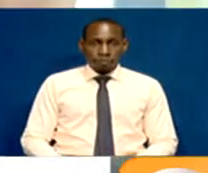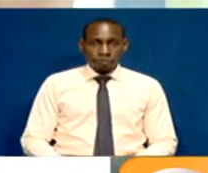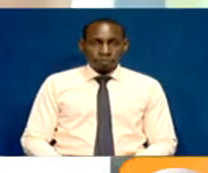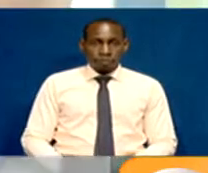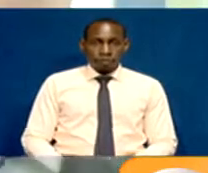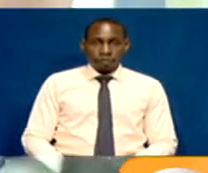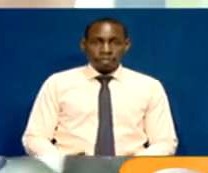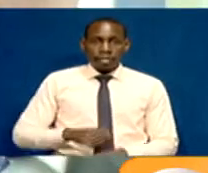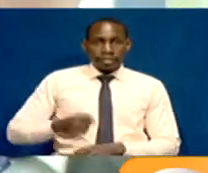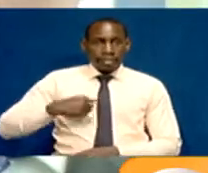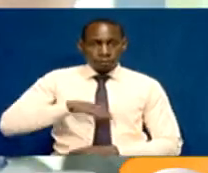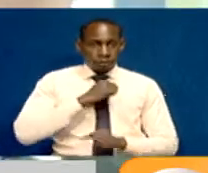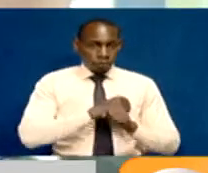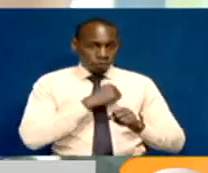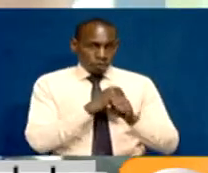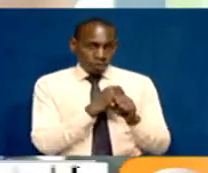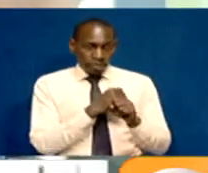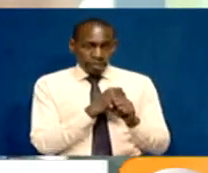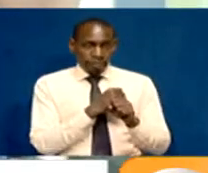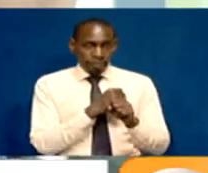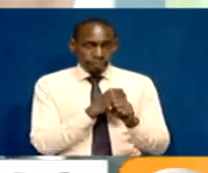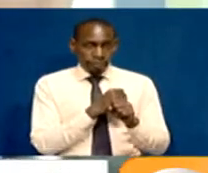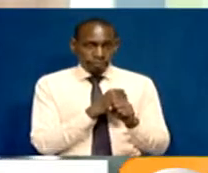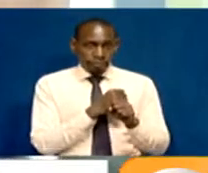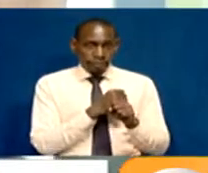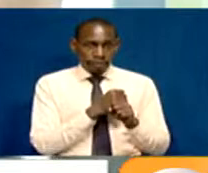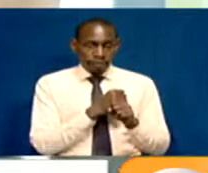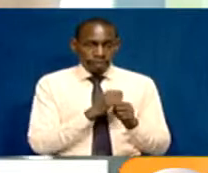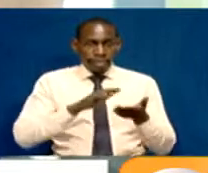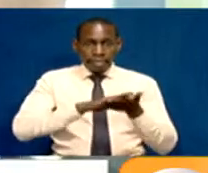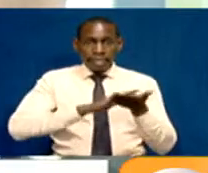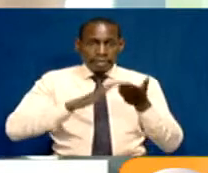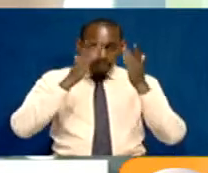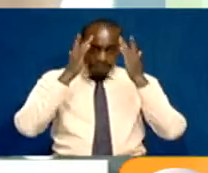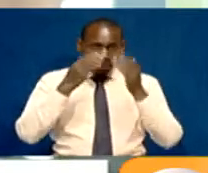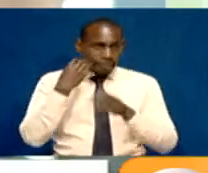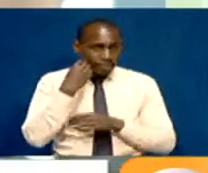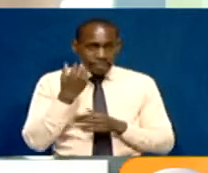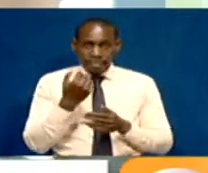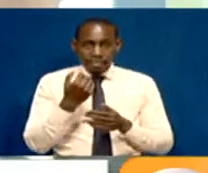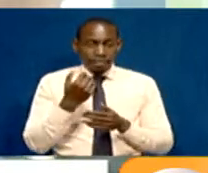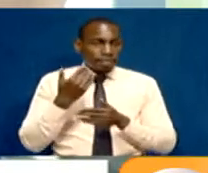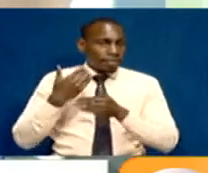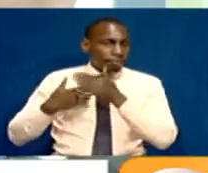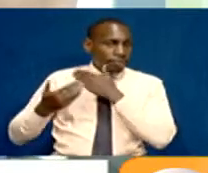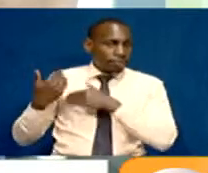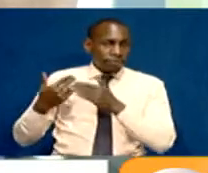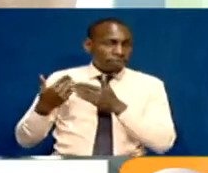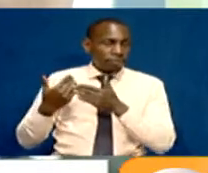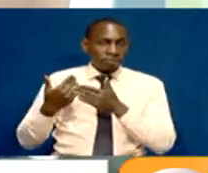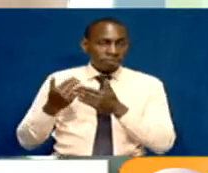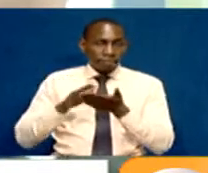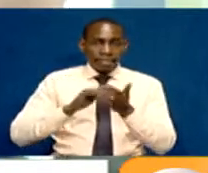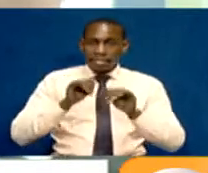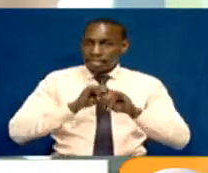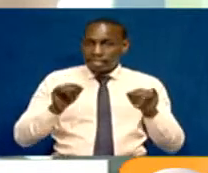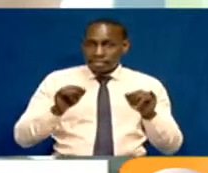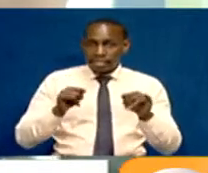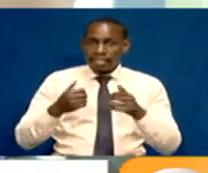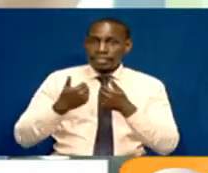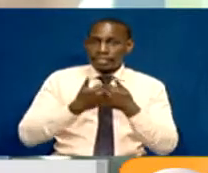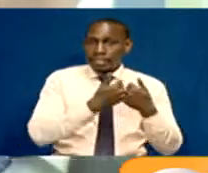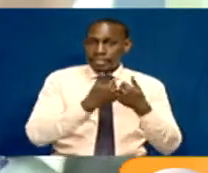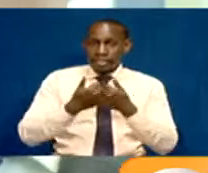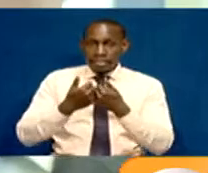When we are dealing with the basic diseases that should not have been there, the basic hygiene and such, it's a